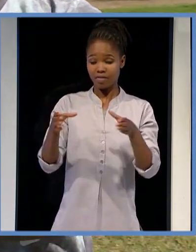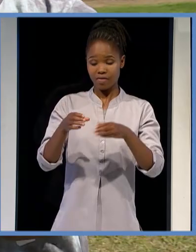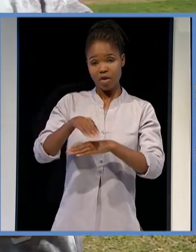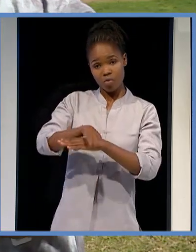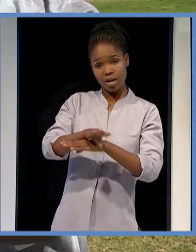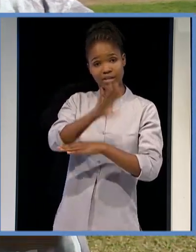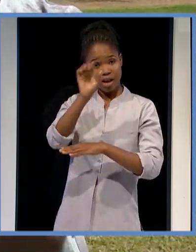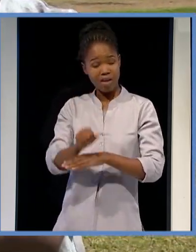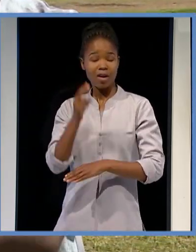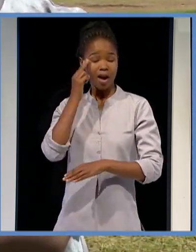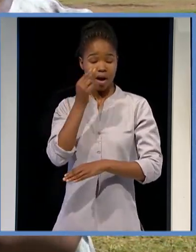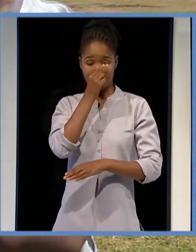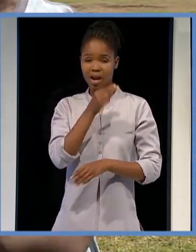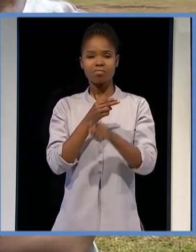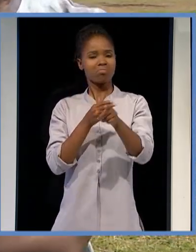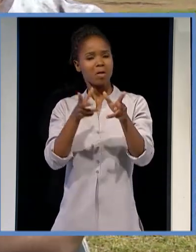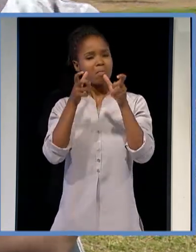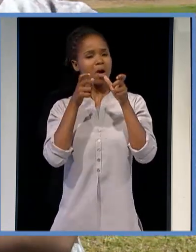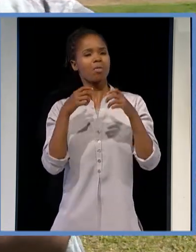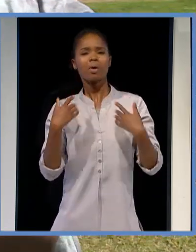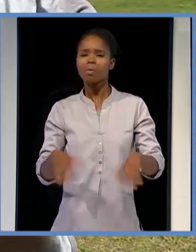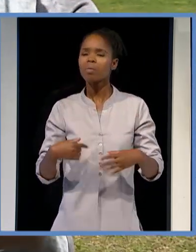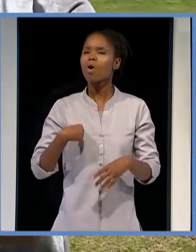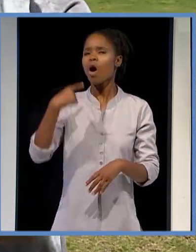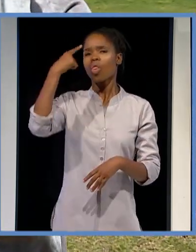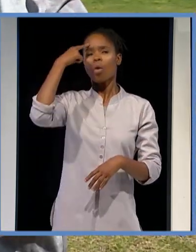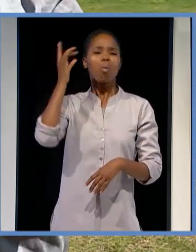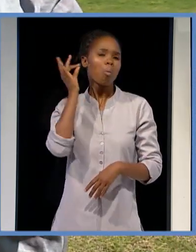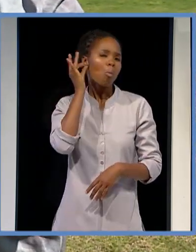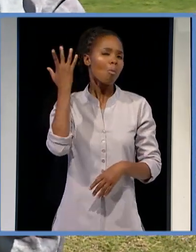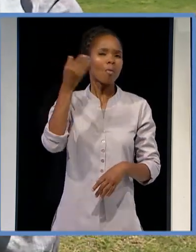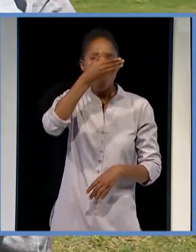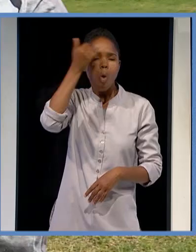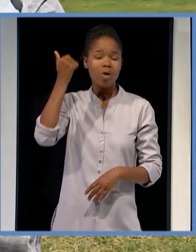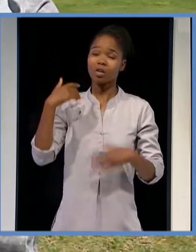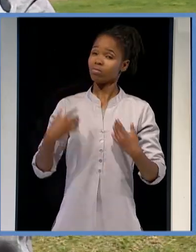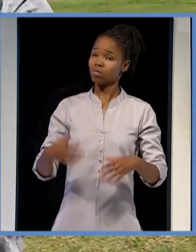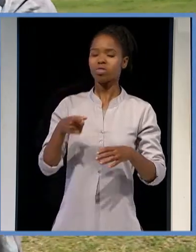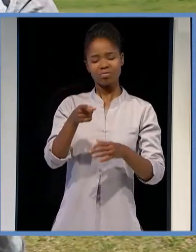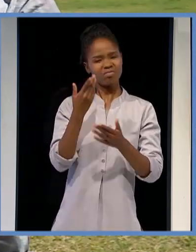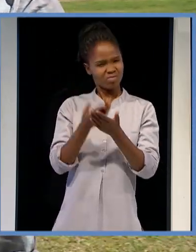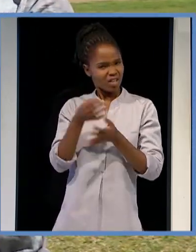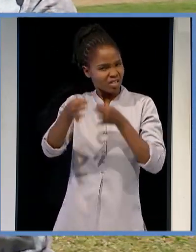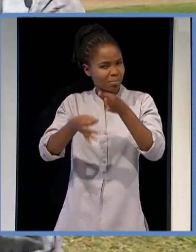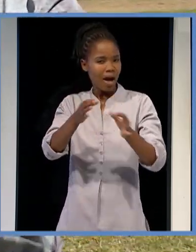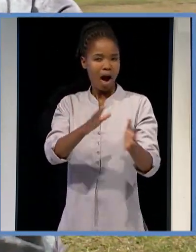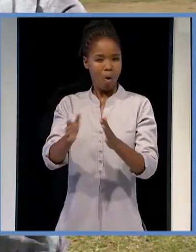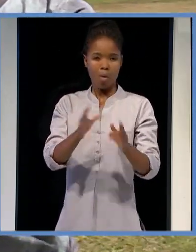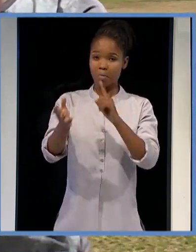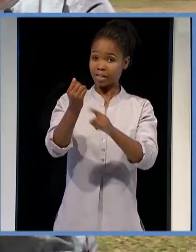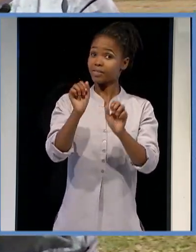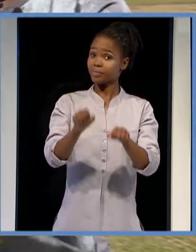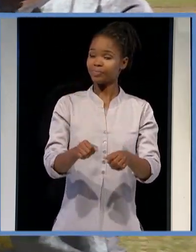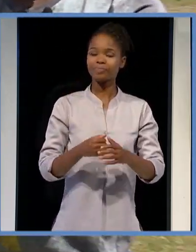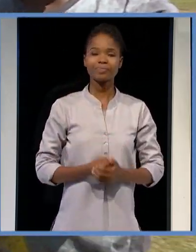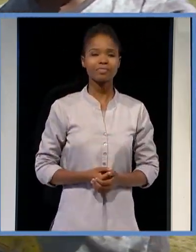South Africa. So for people at home who don't know how big the sport is and how successful it is, can you just give it to them at home?